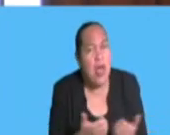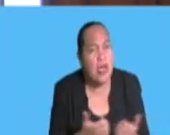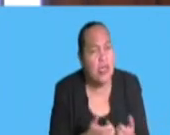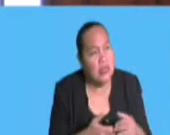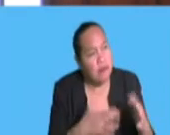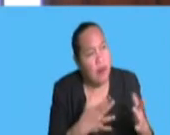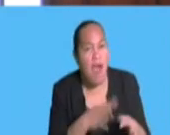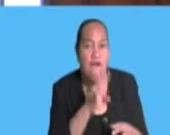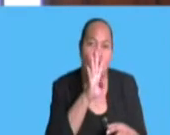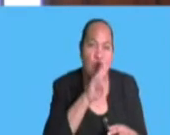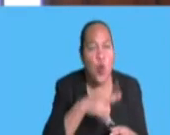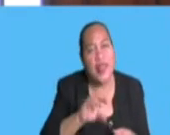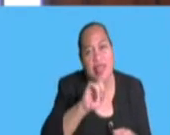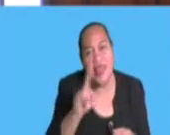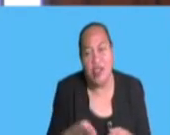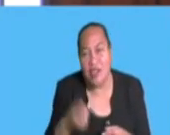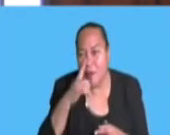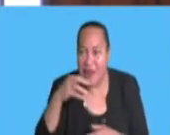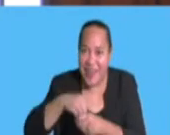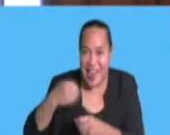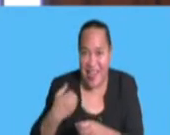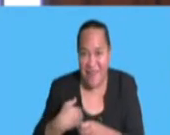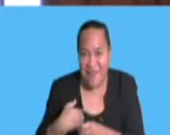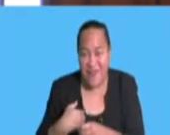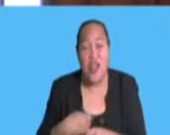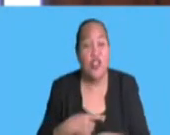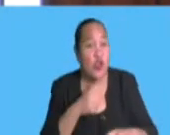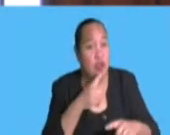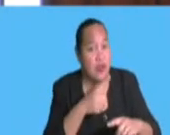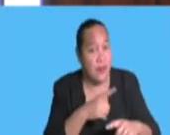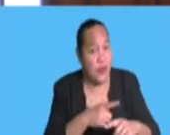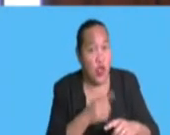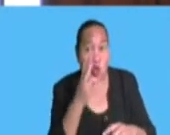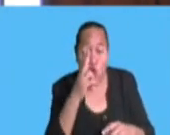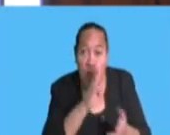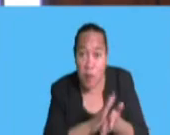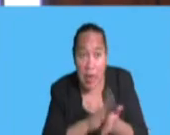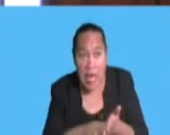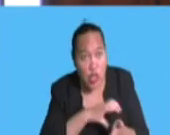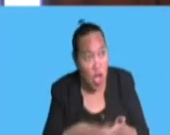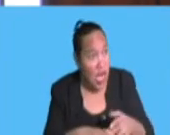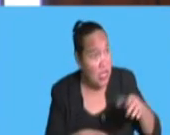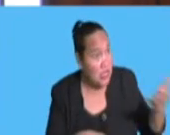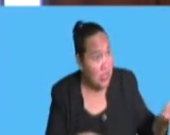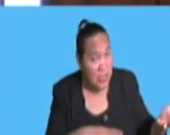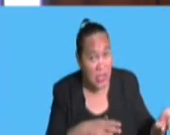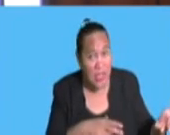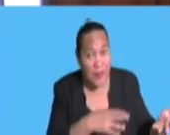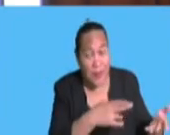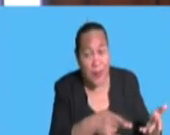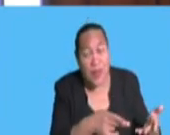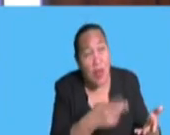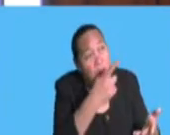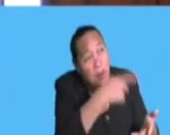people in a home. 20,000 homes times $100,000, okay, $2 billion, but government's commitment would be